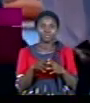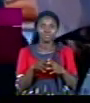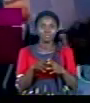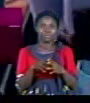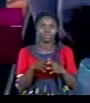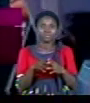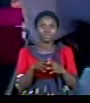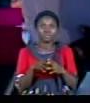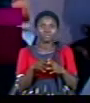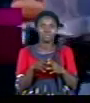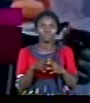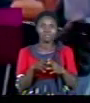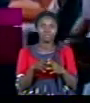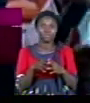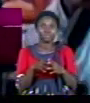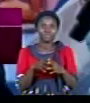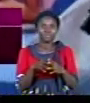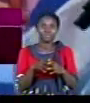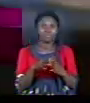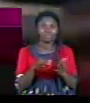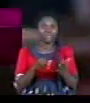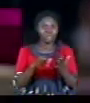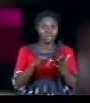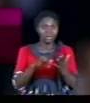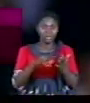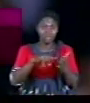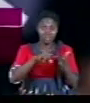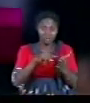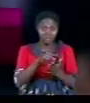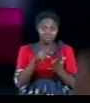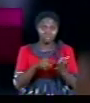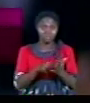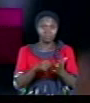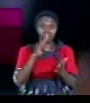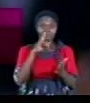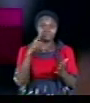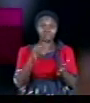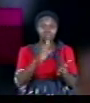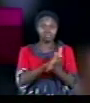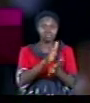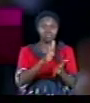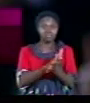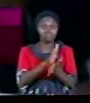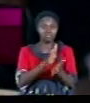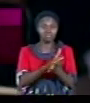Doctor, these are the results. The liver function test,